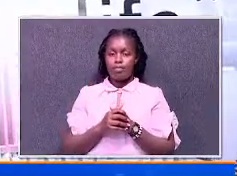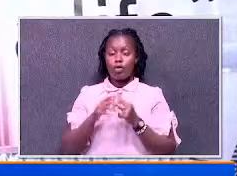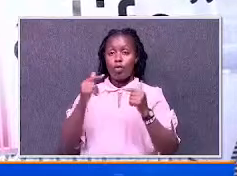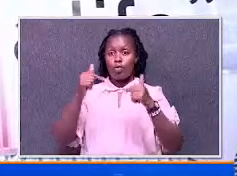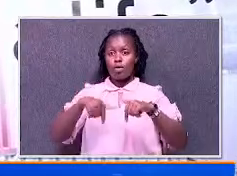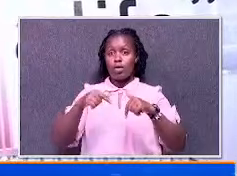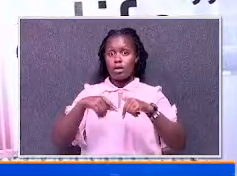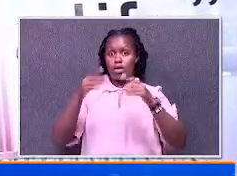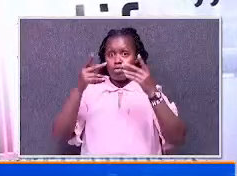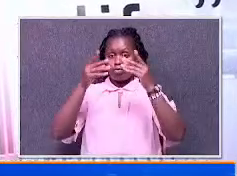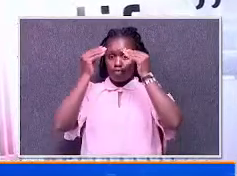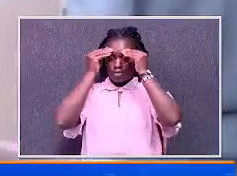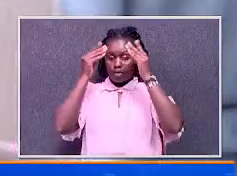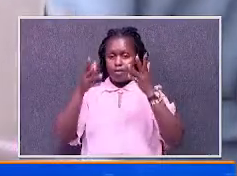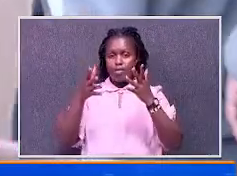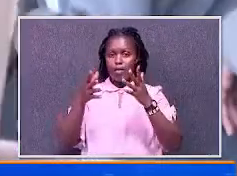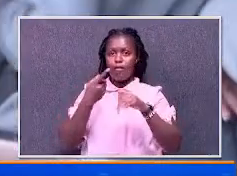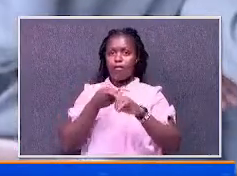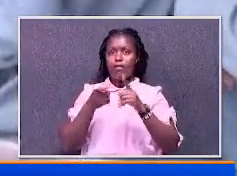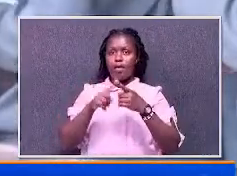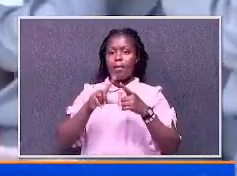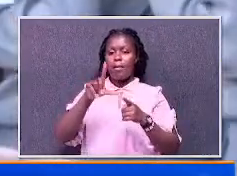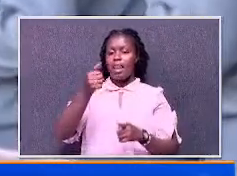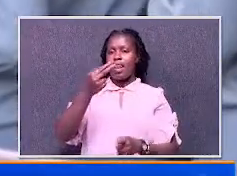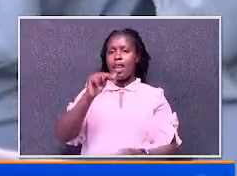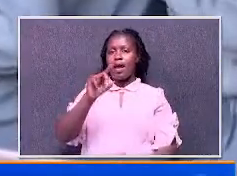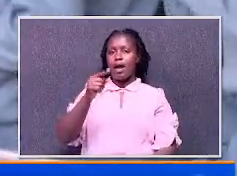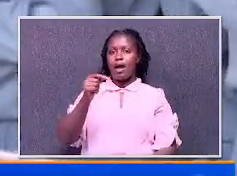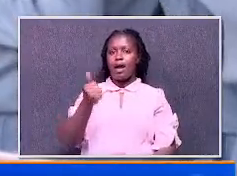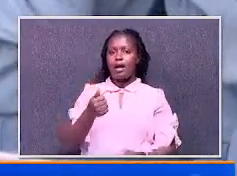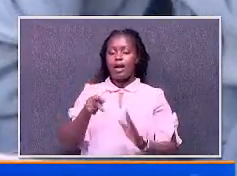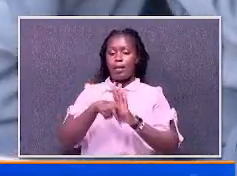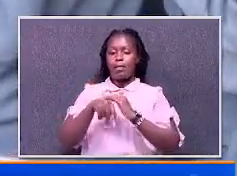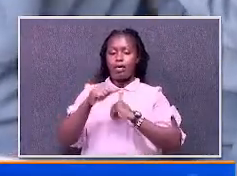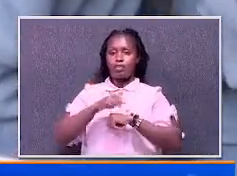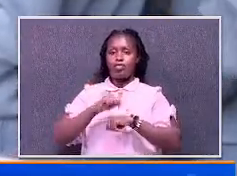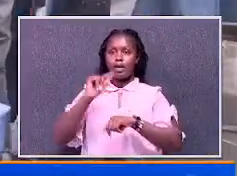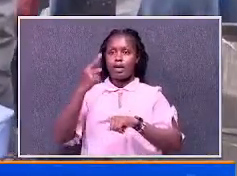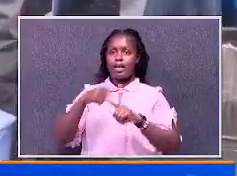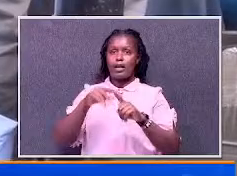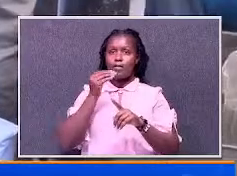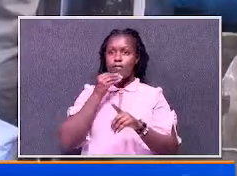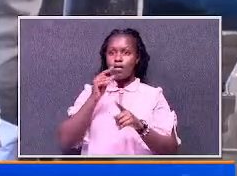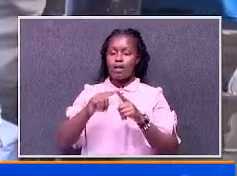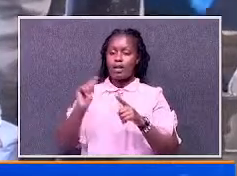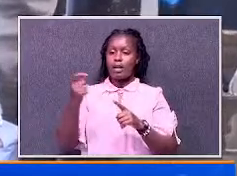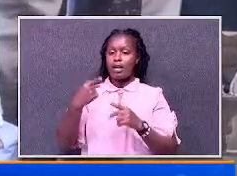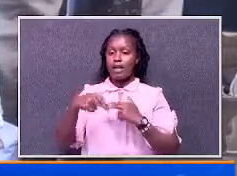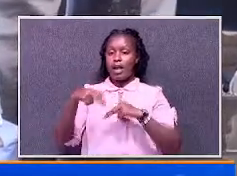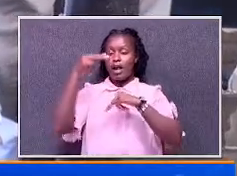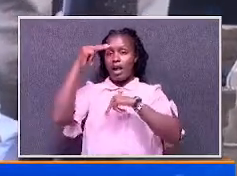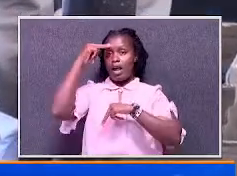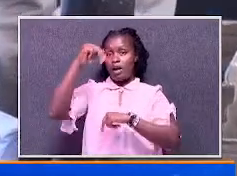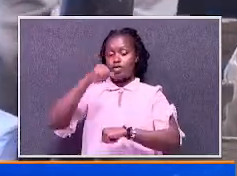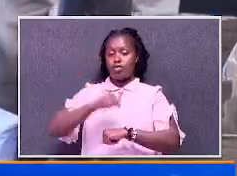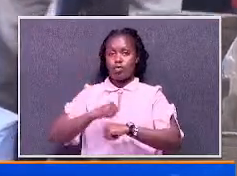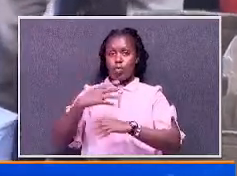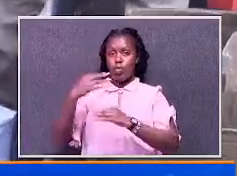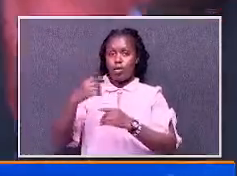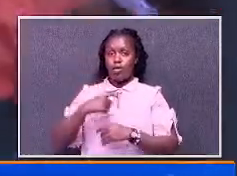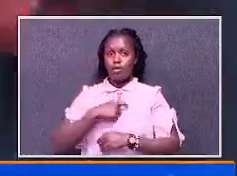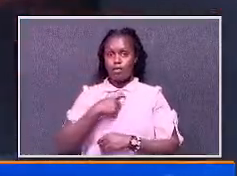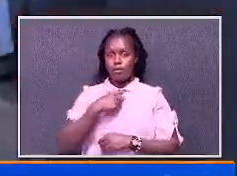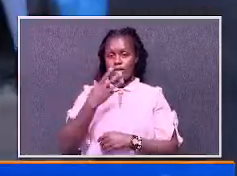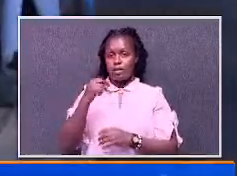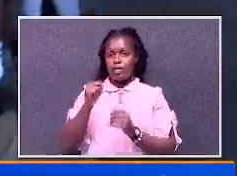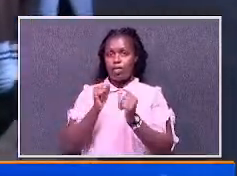Today, pupils from Langata Primary School were able to get a first-hand experience after the Kenya High School fraternity paid them a courtesy